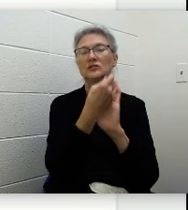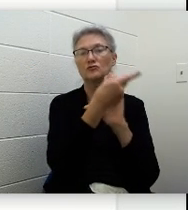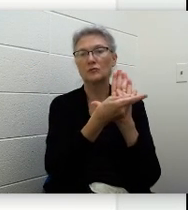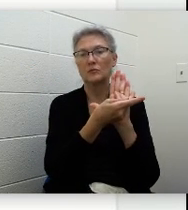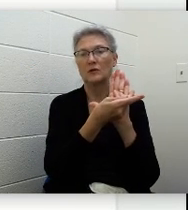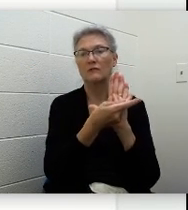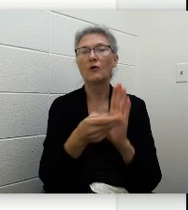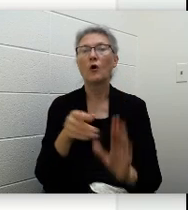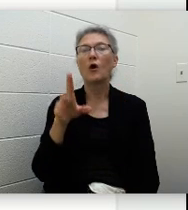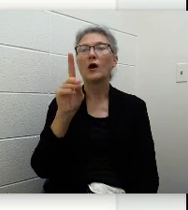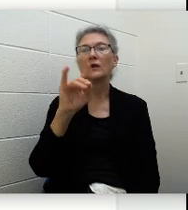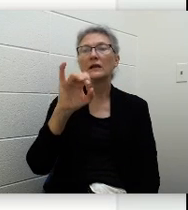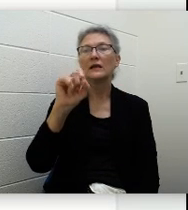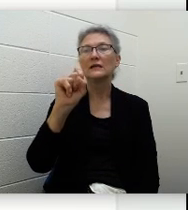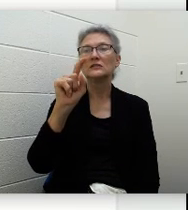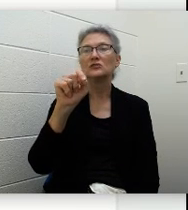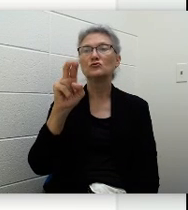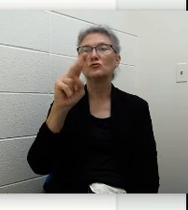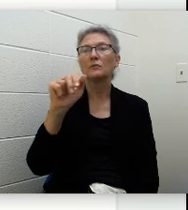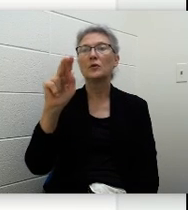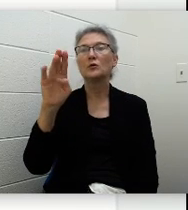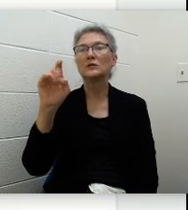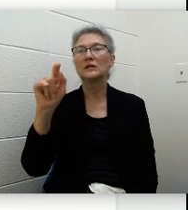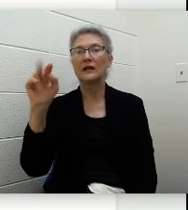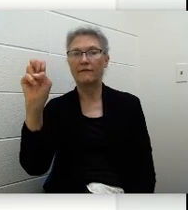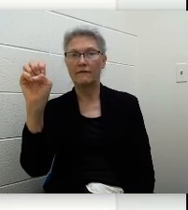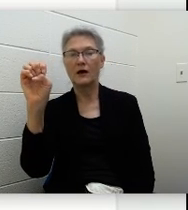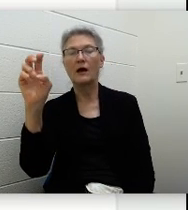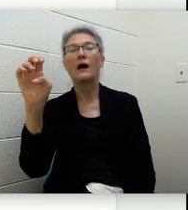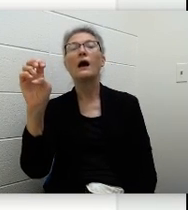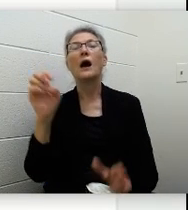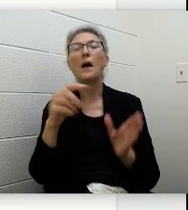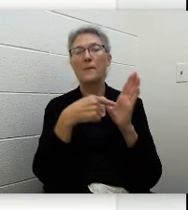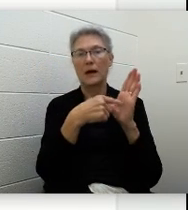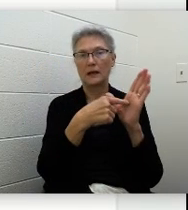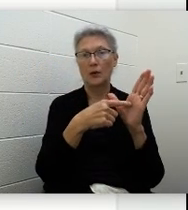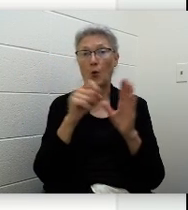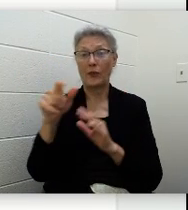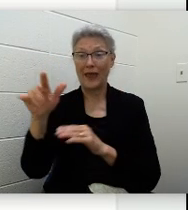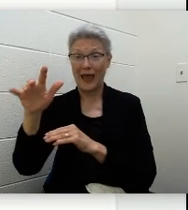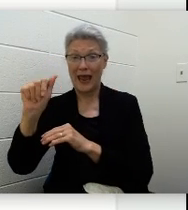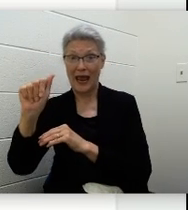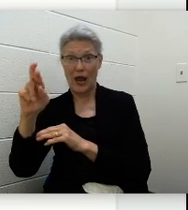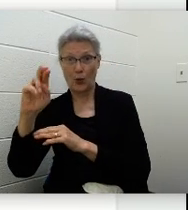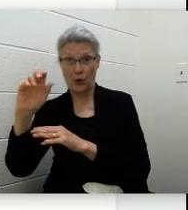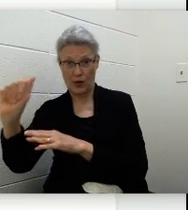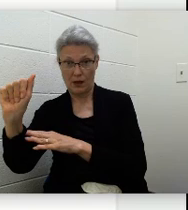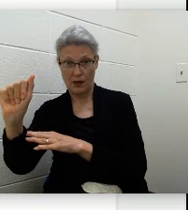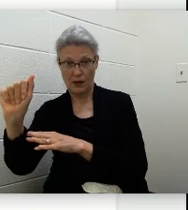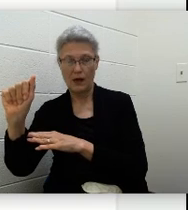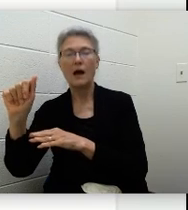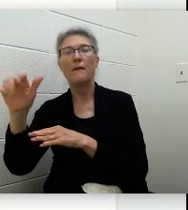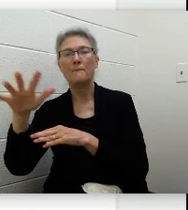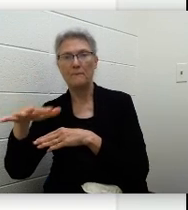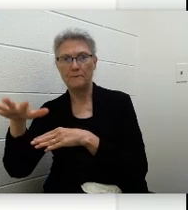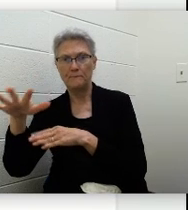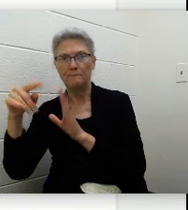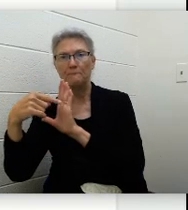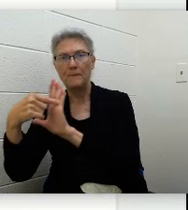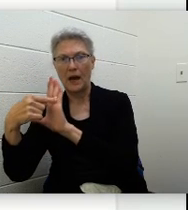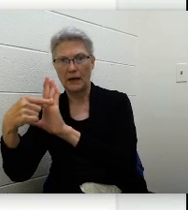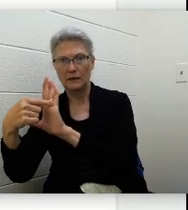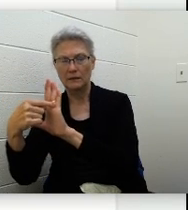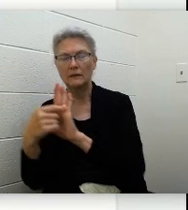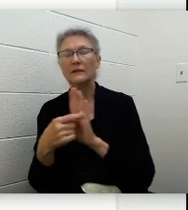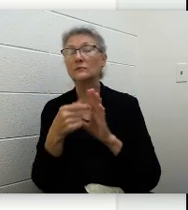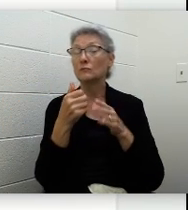this is the area model. Either model that you choose to use will help you solve